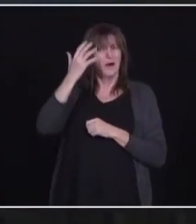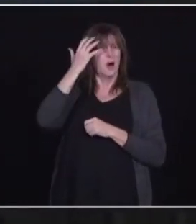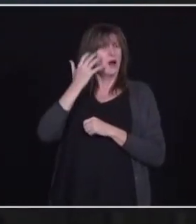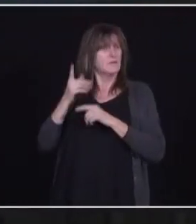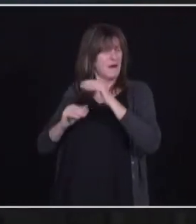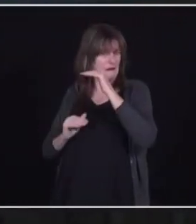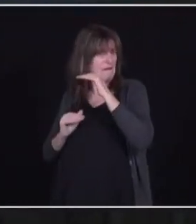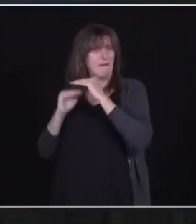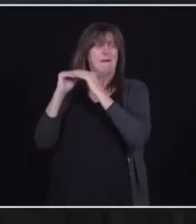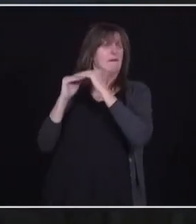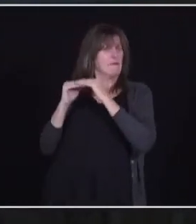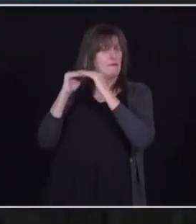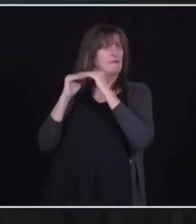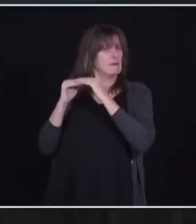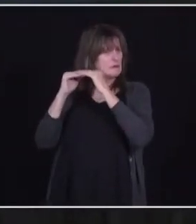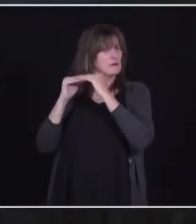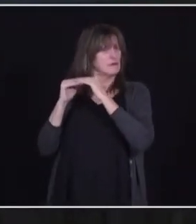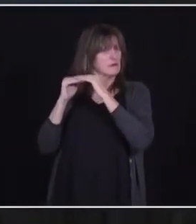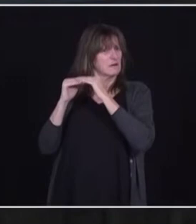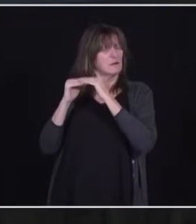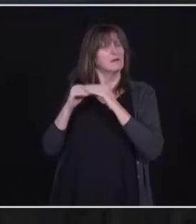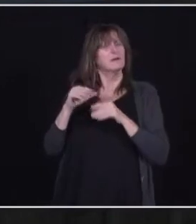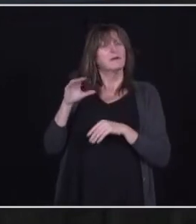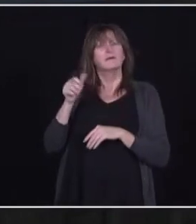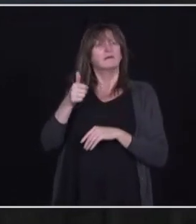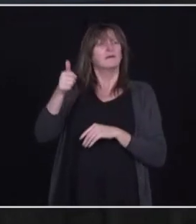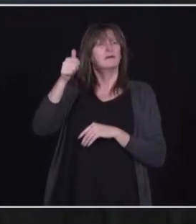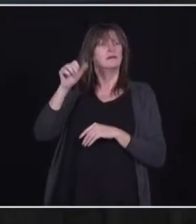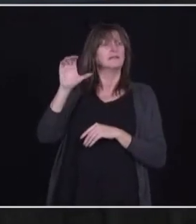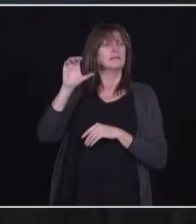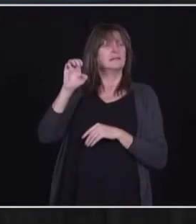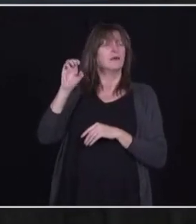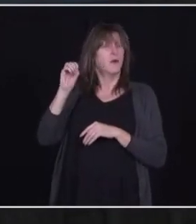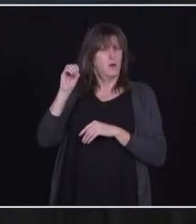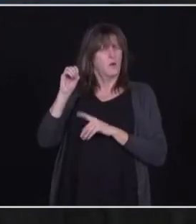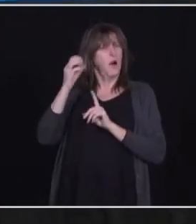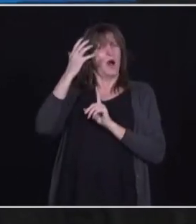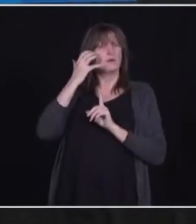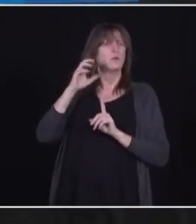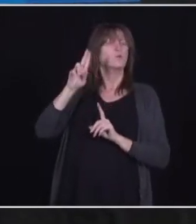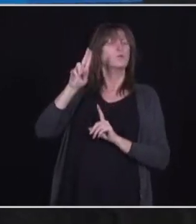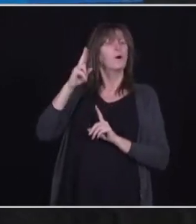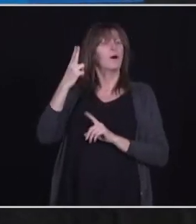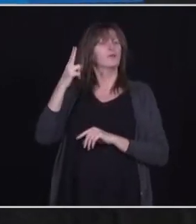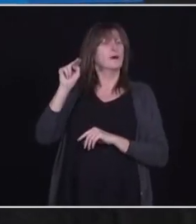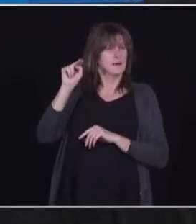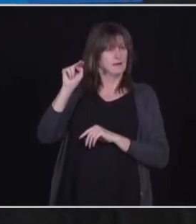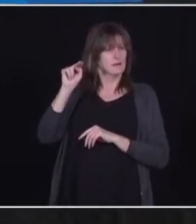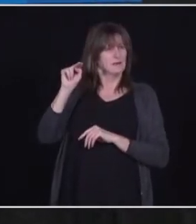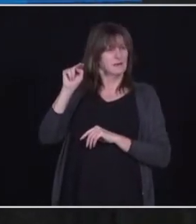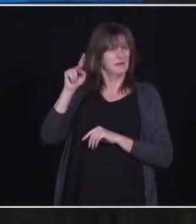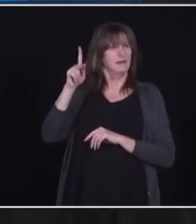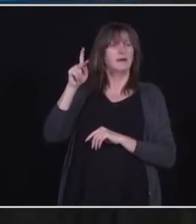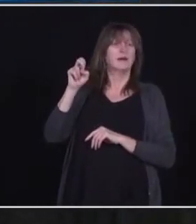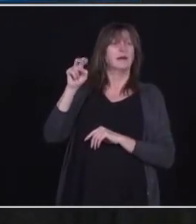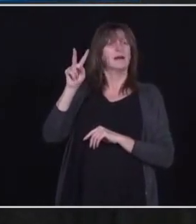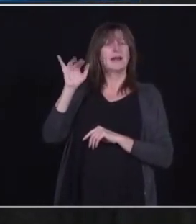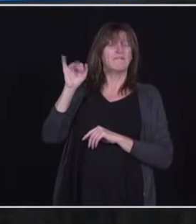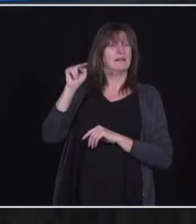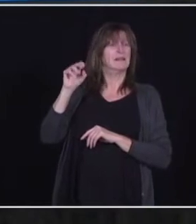the CEO of the University Hospital Network, Kevin Smith, was saying today it's time to lock down a larger area